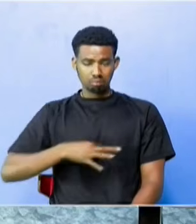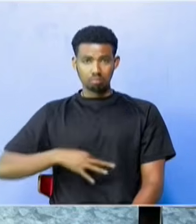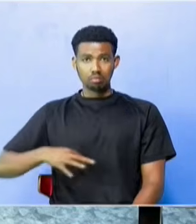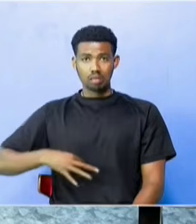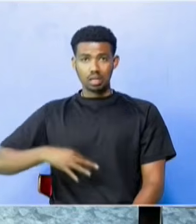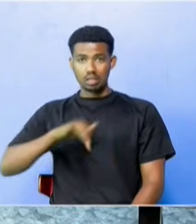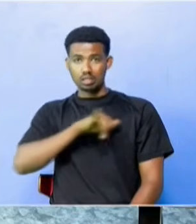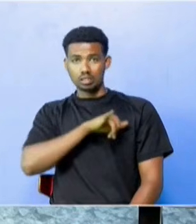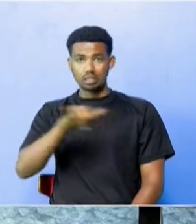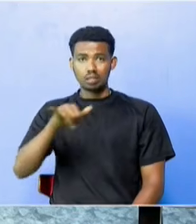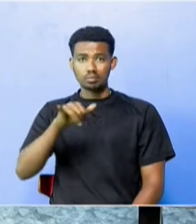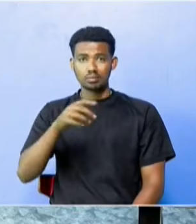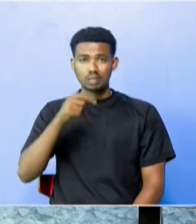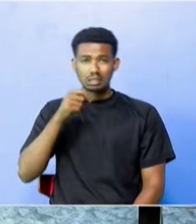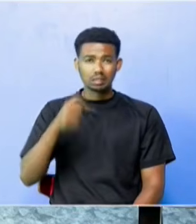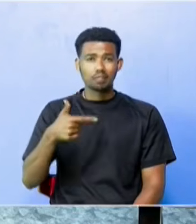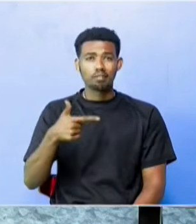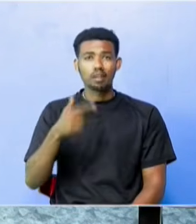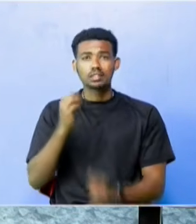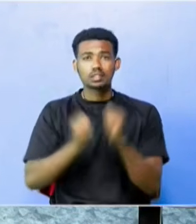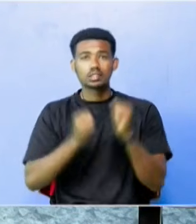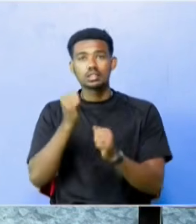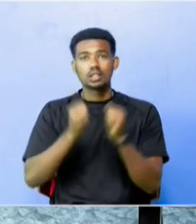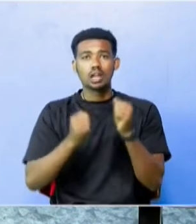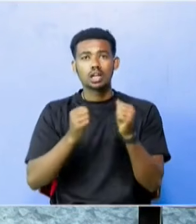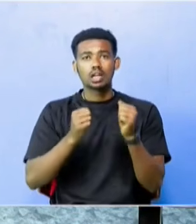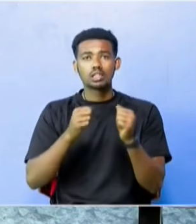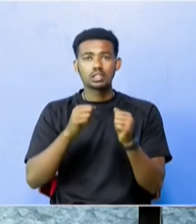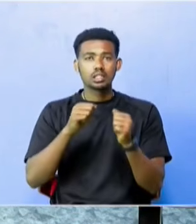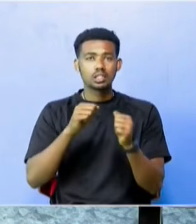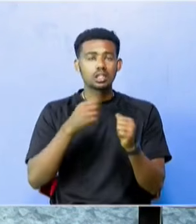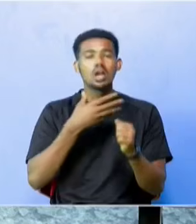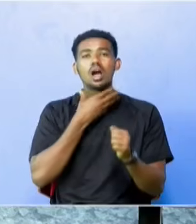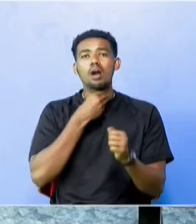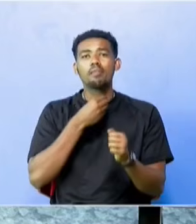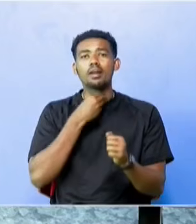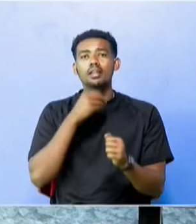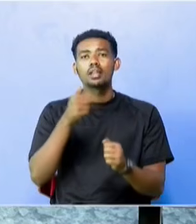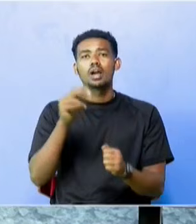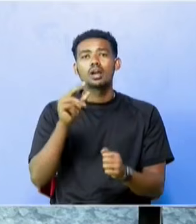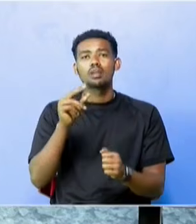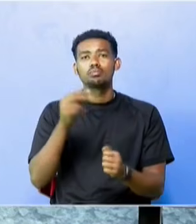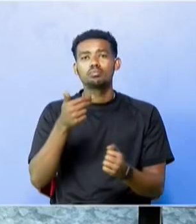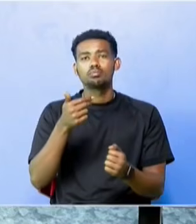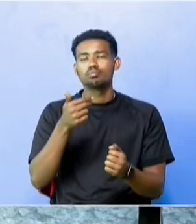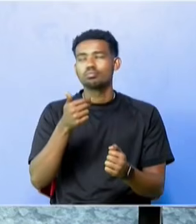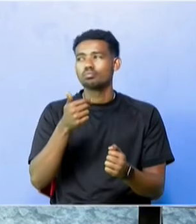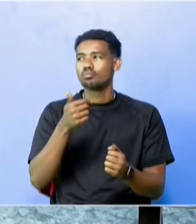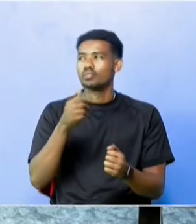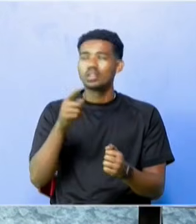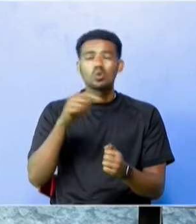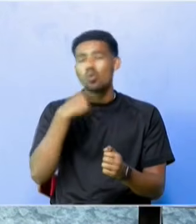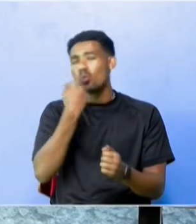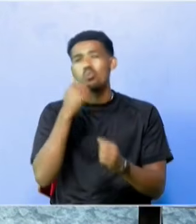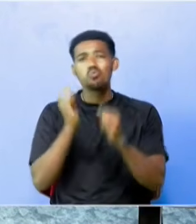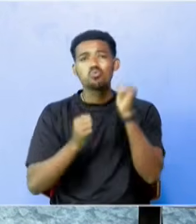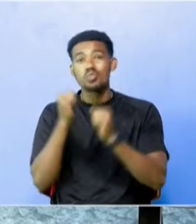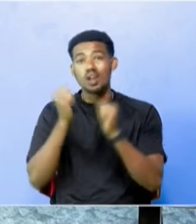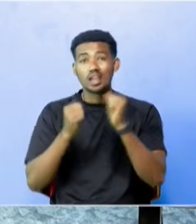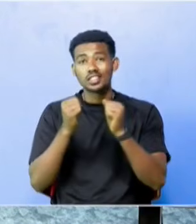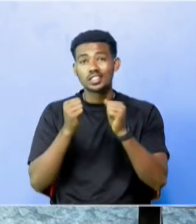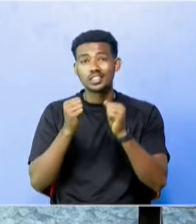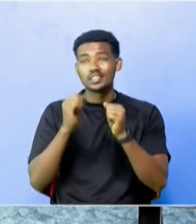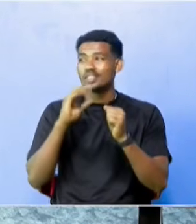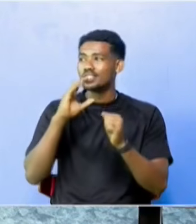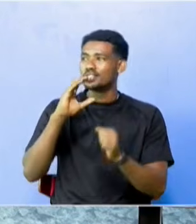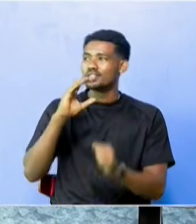fastest runner of all animals. Yeah? So let's compare this. Who runs fast? A cheetah or